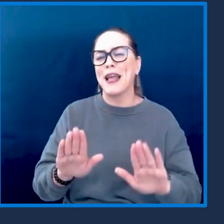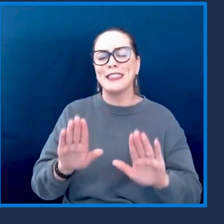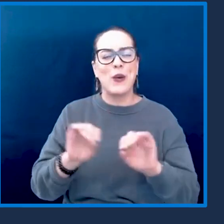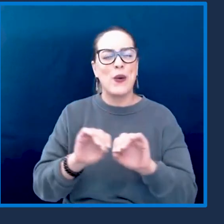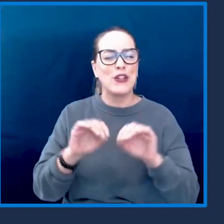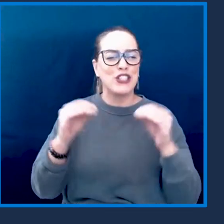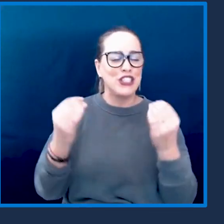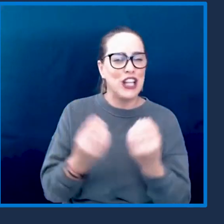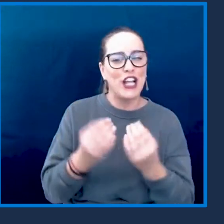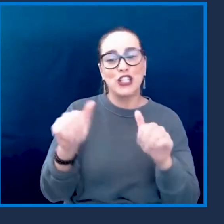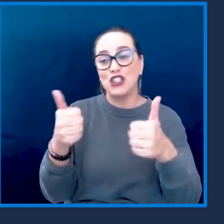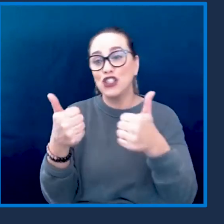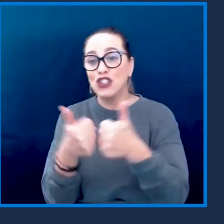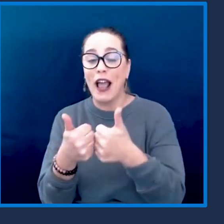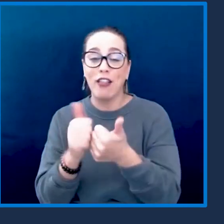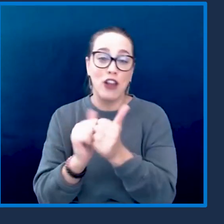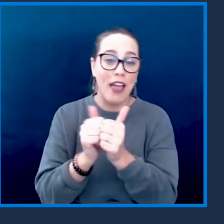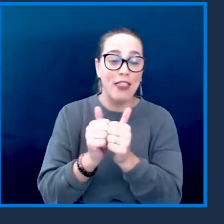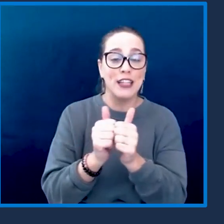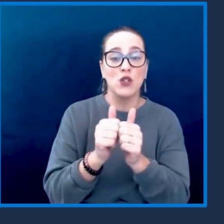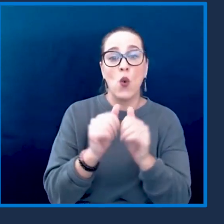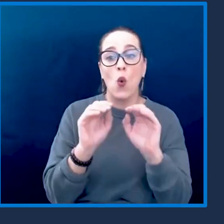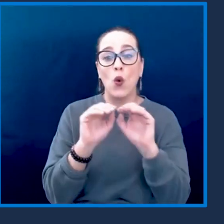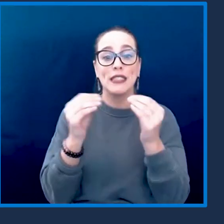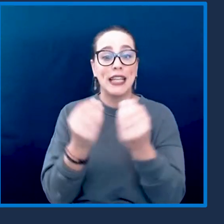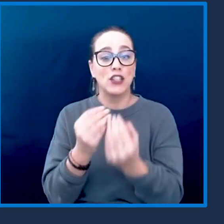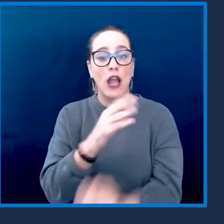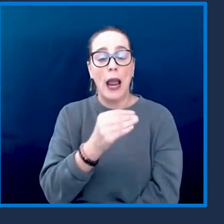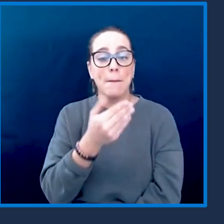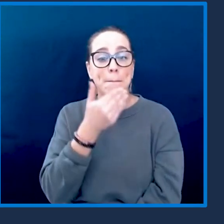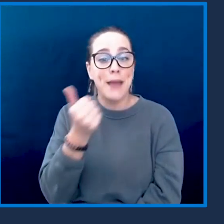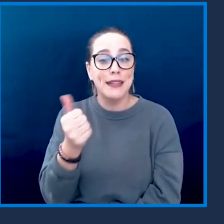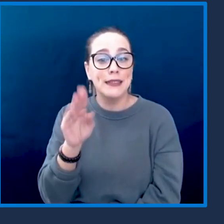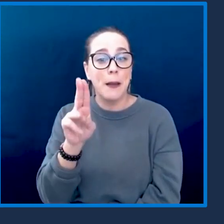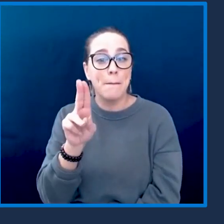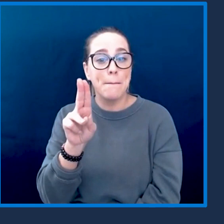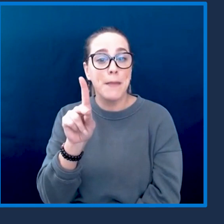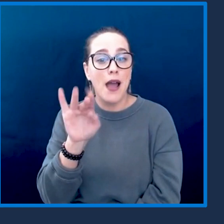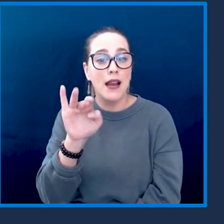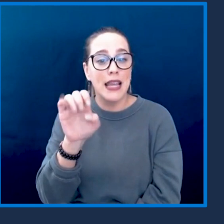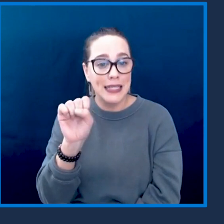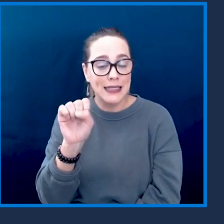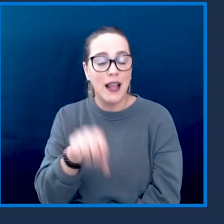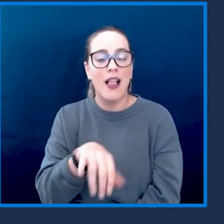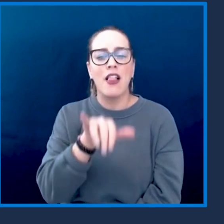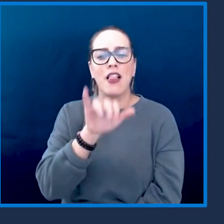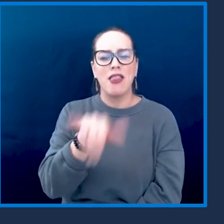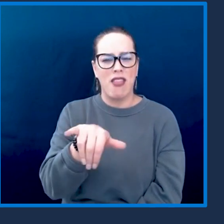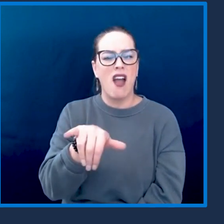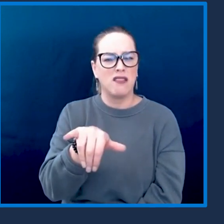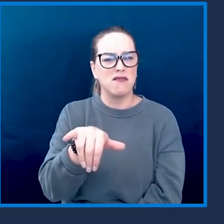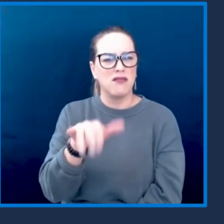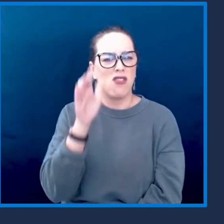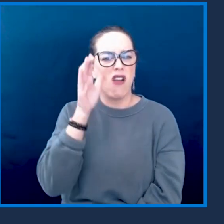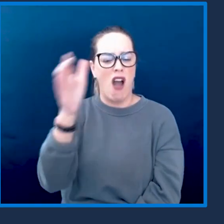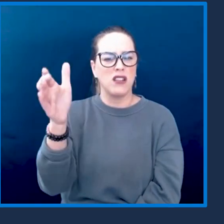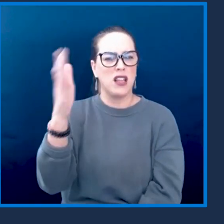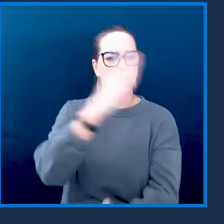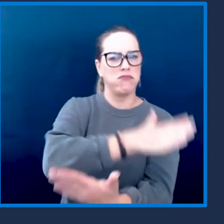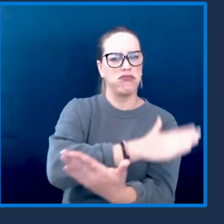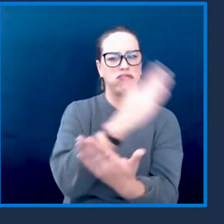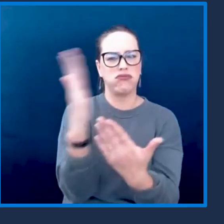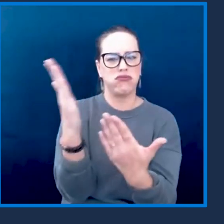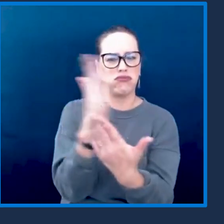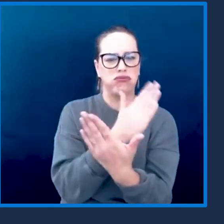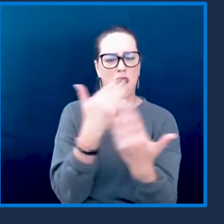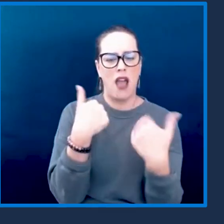Best Buddies. But because disability is a broad concept that includes such a wide variety of impairments,